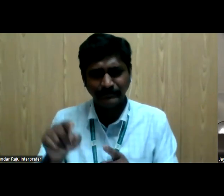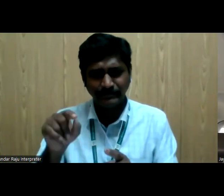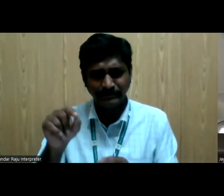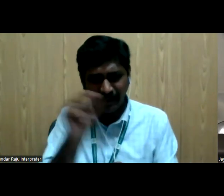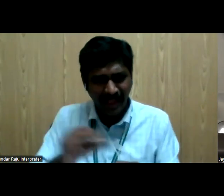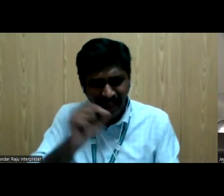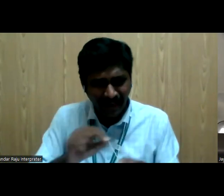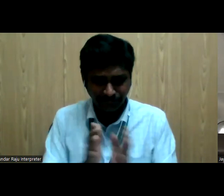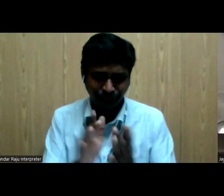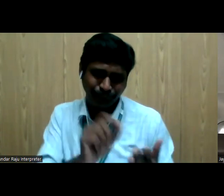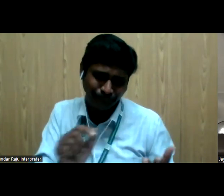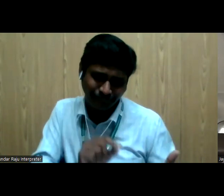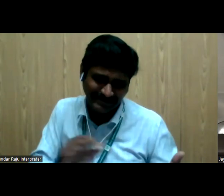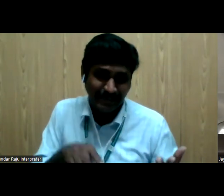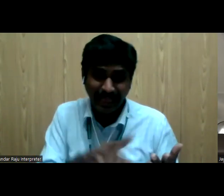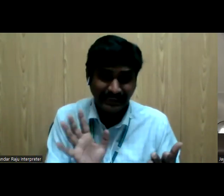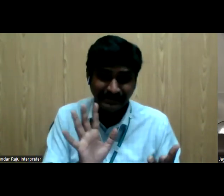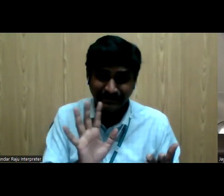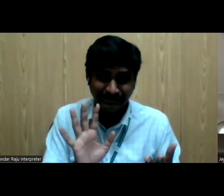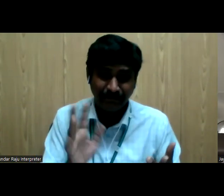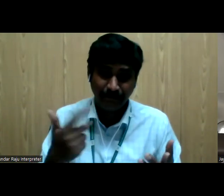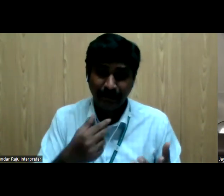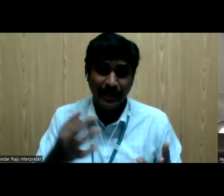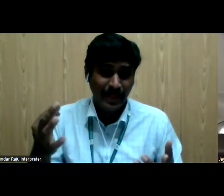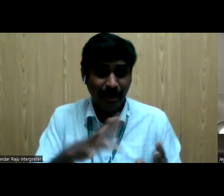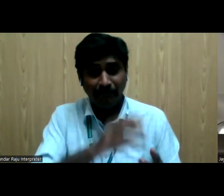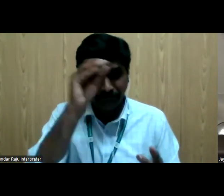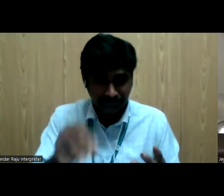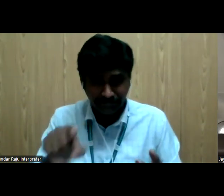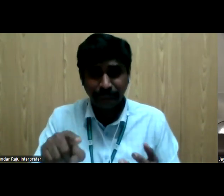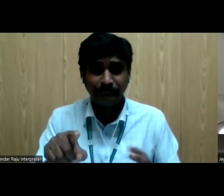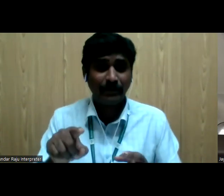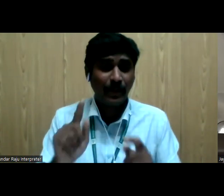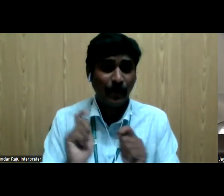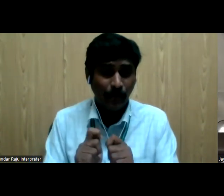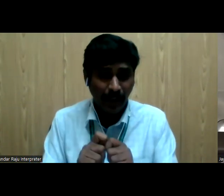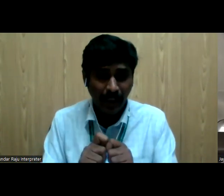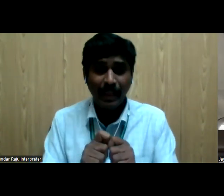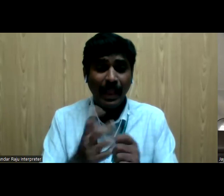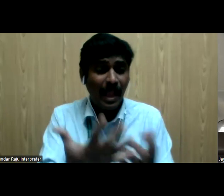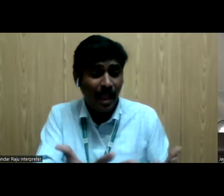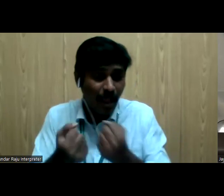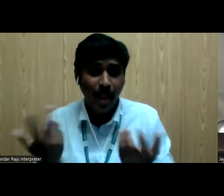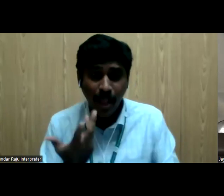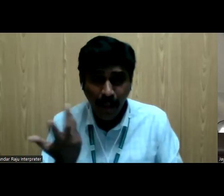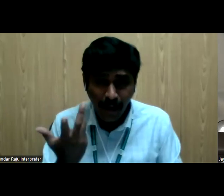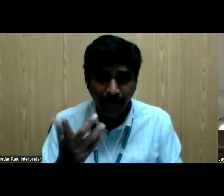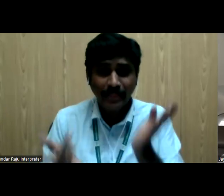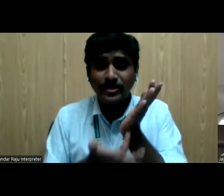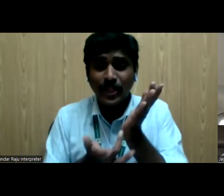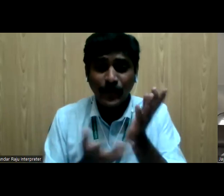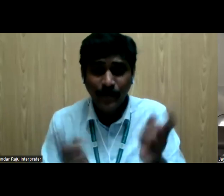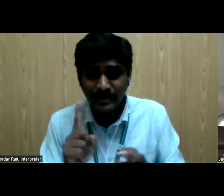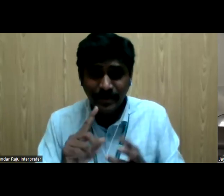technologies are, but how to get it, how much will it cost, how to develop a mastery over that technology. Is there some way in which this technology can be